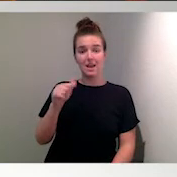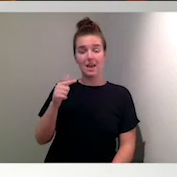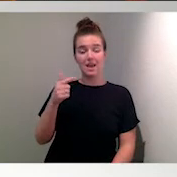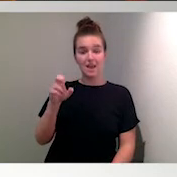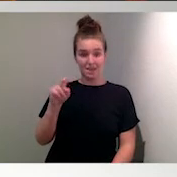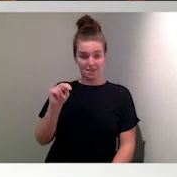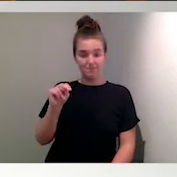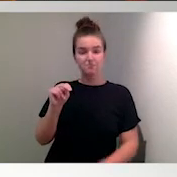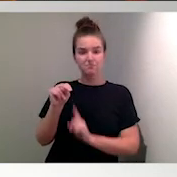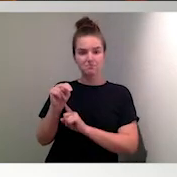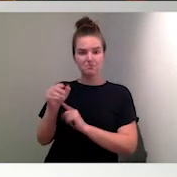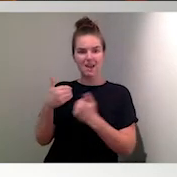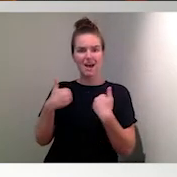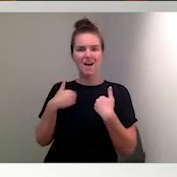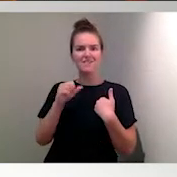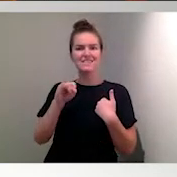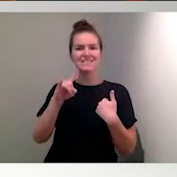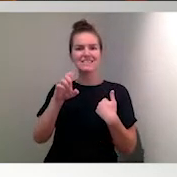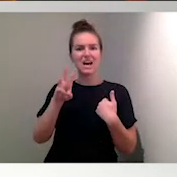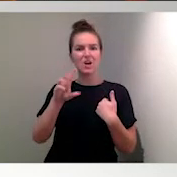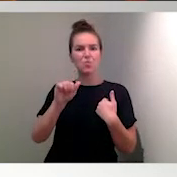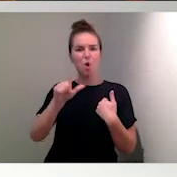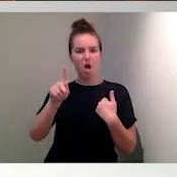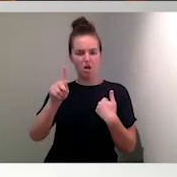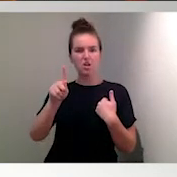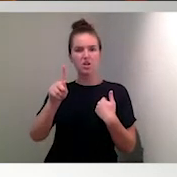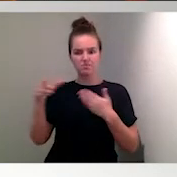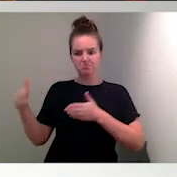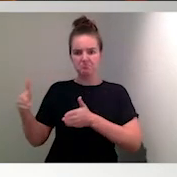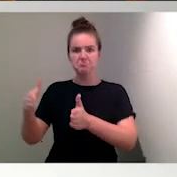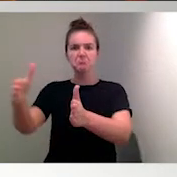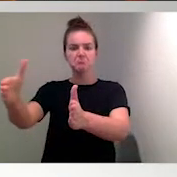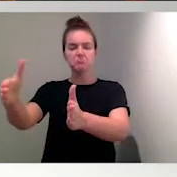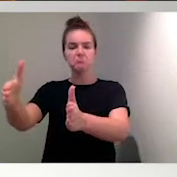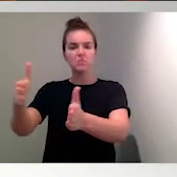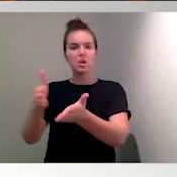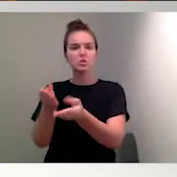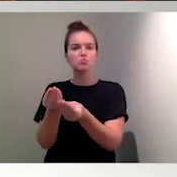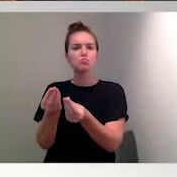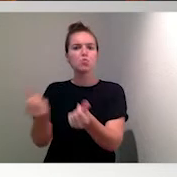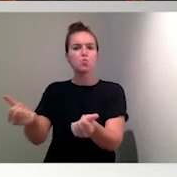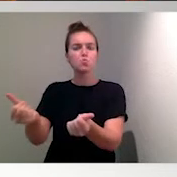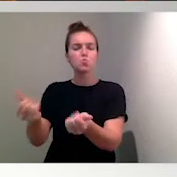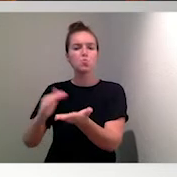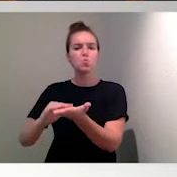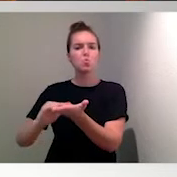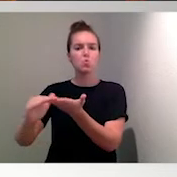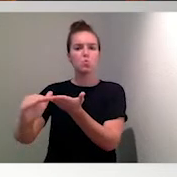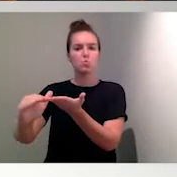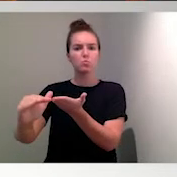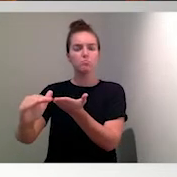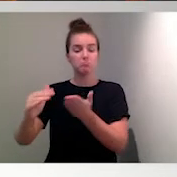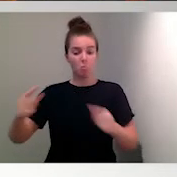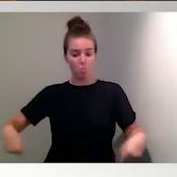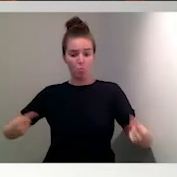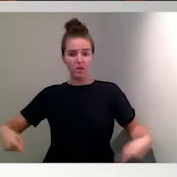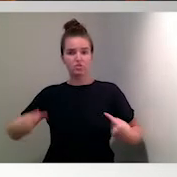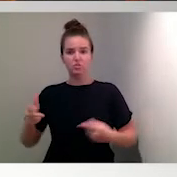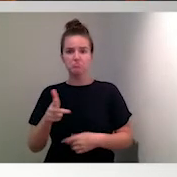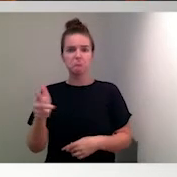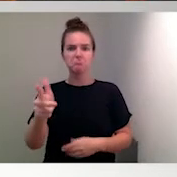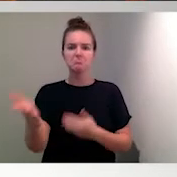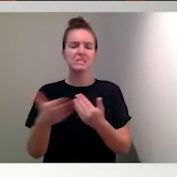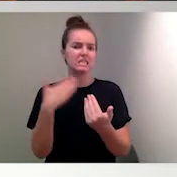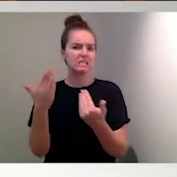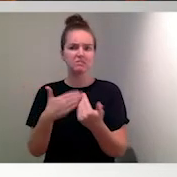smooth so that if you're in a wheelchair, you can get down that sidewalk and it's completely accessible. In Tulum, Mexico,